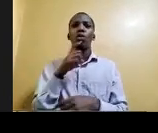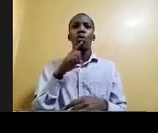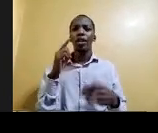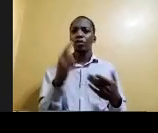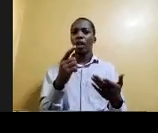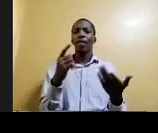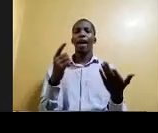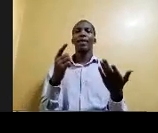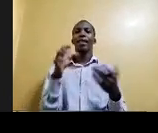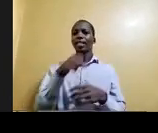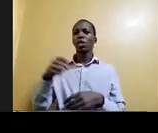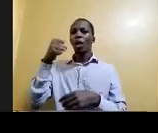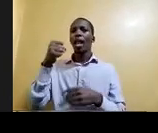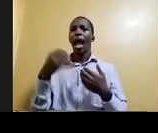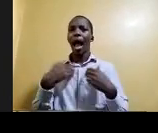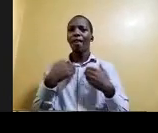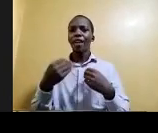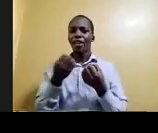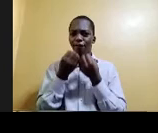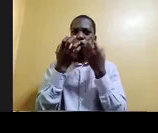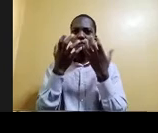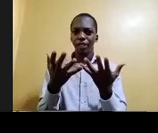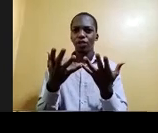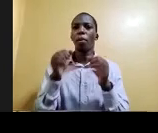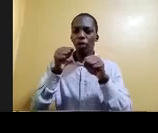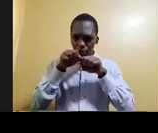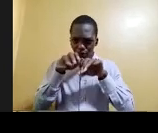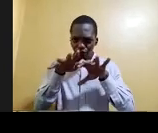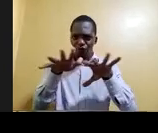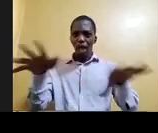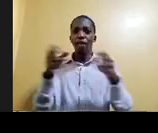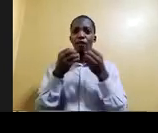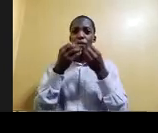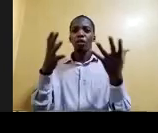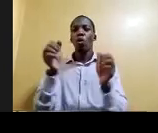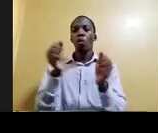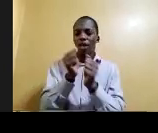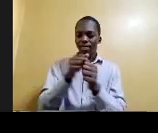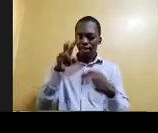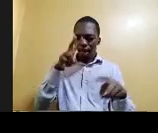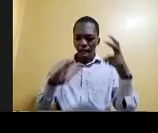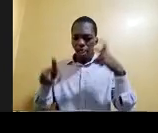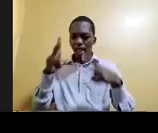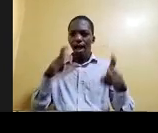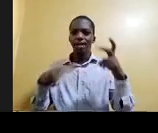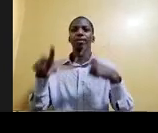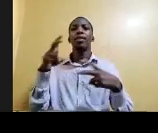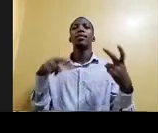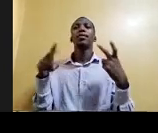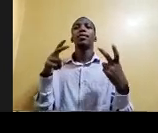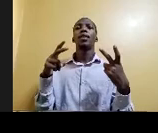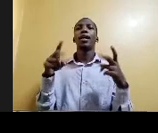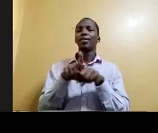have the adequate information, and we can disseminate this information with an analysis similar to what Morag was trying to